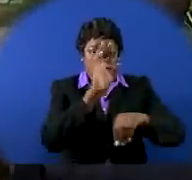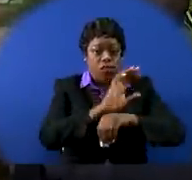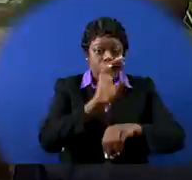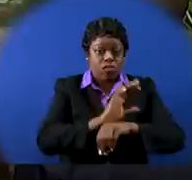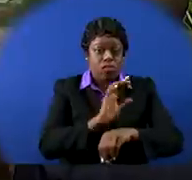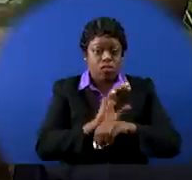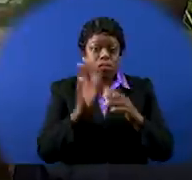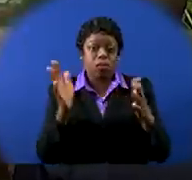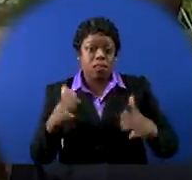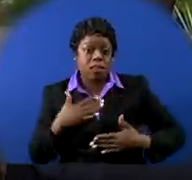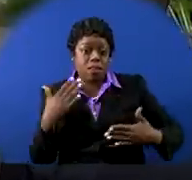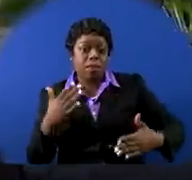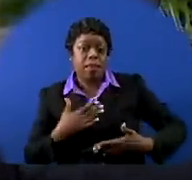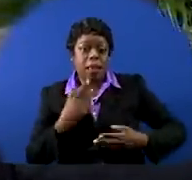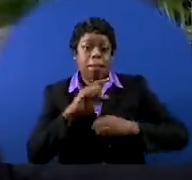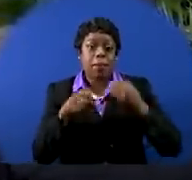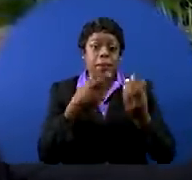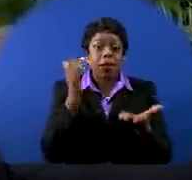about it.